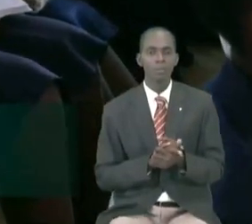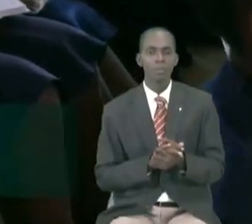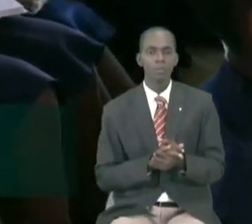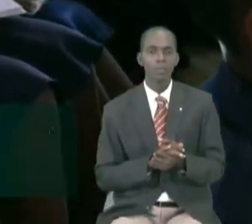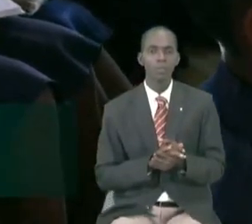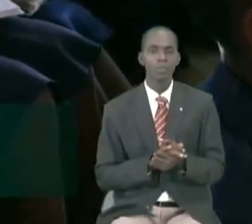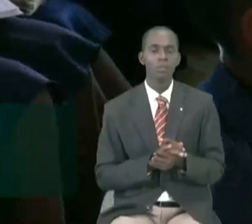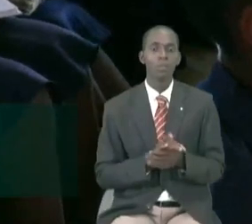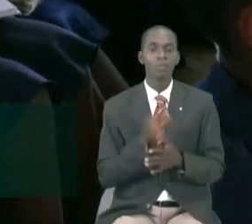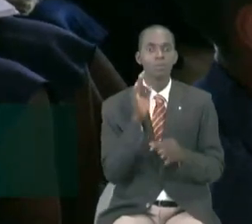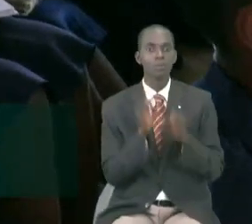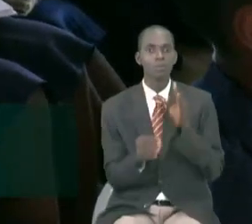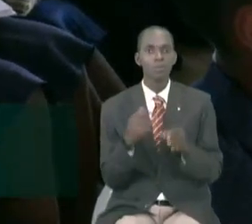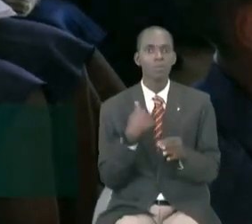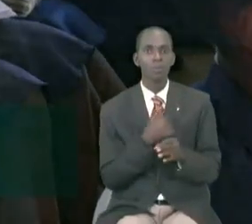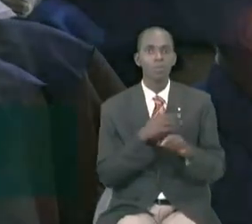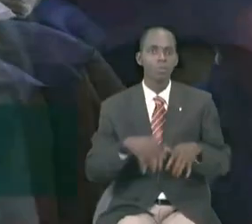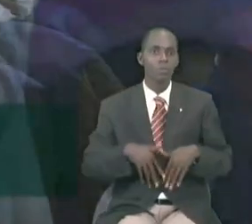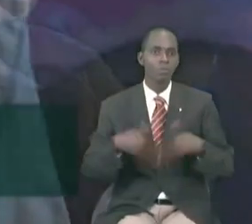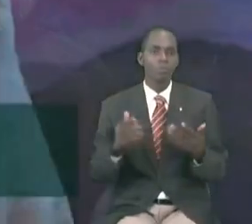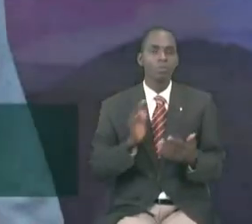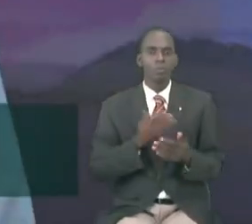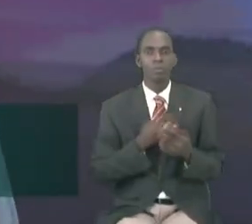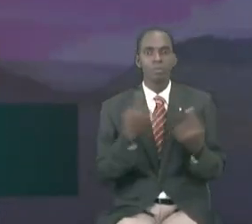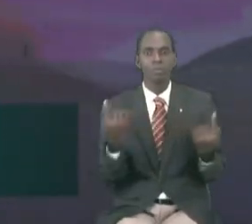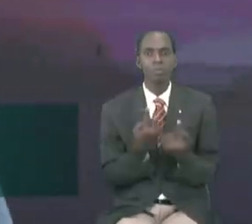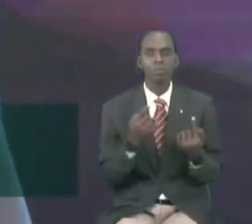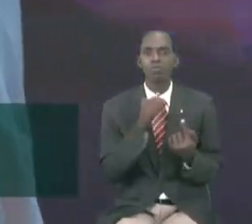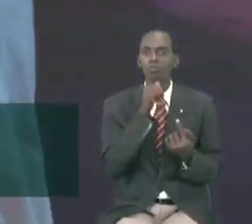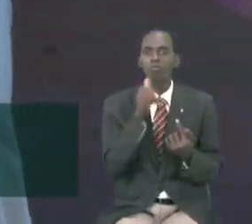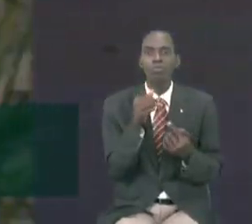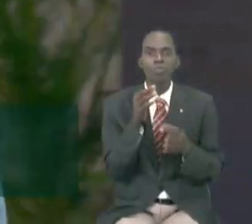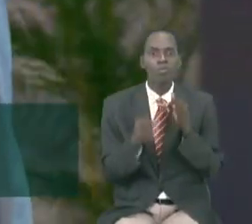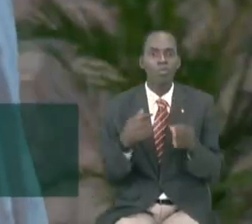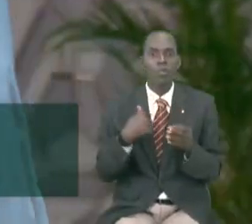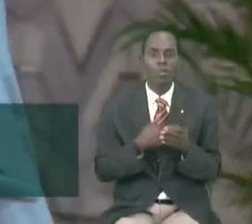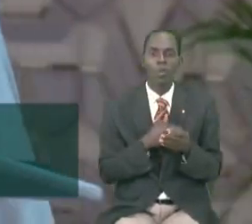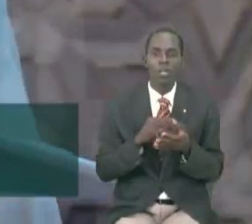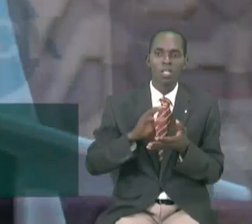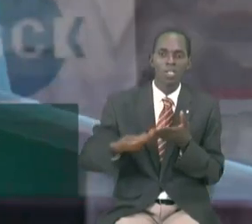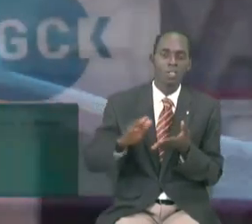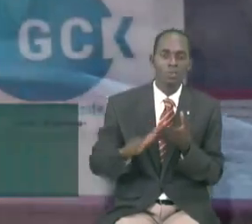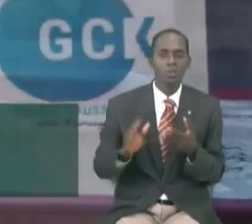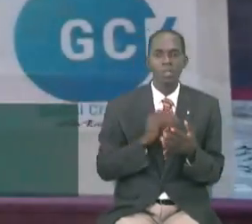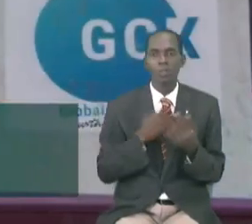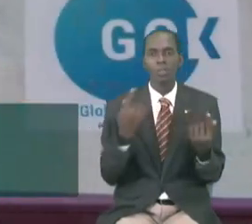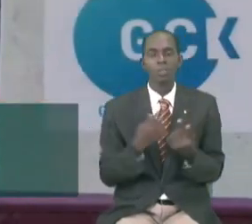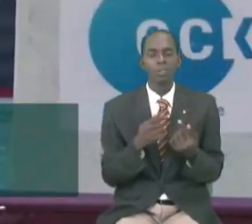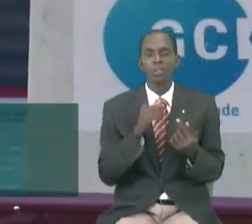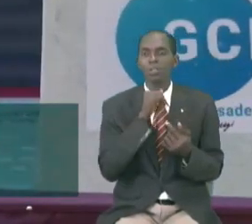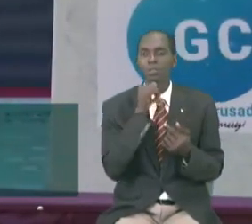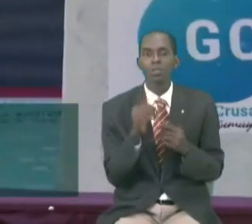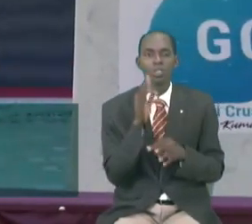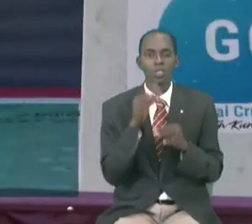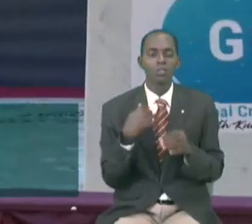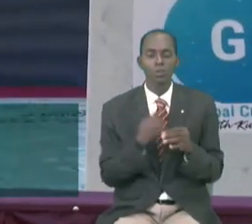if we cover up our sins, if we do chameleon practice with our sins,